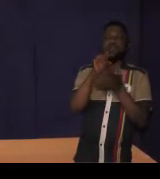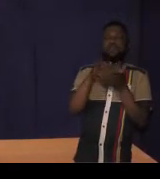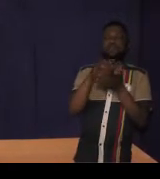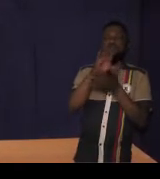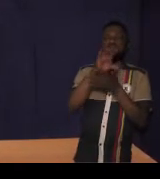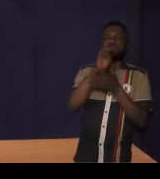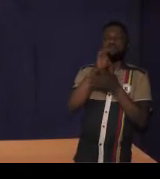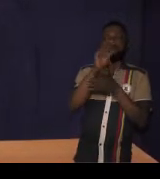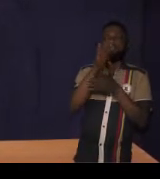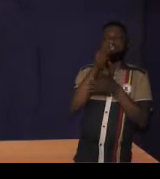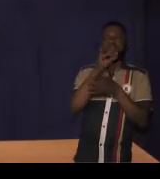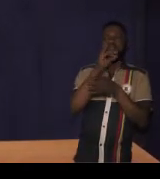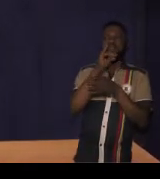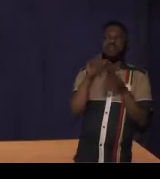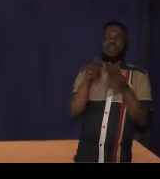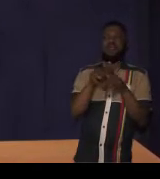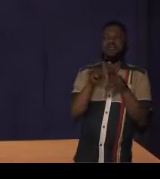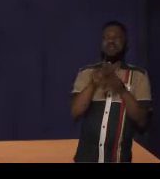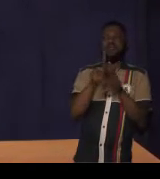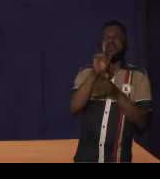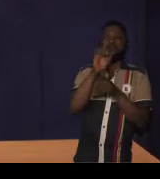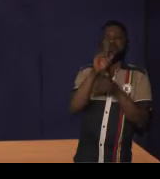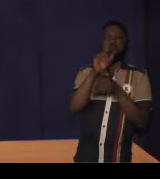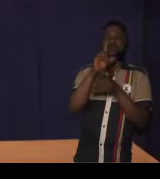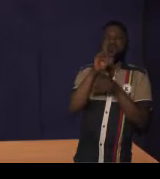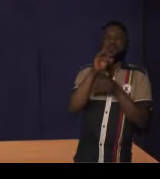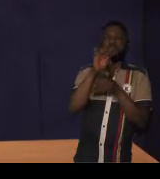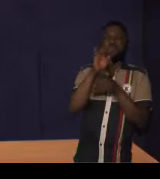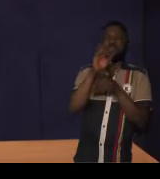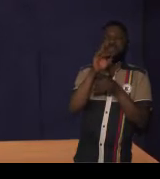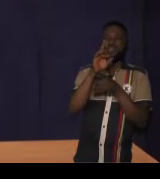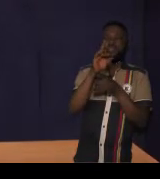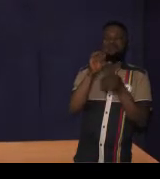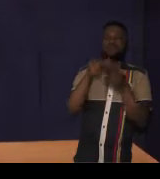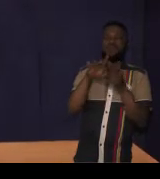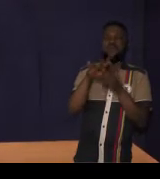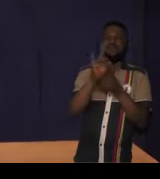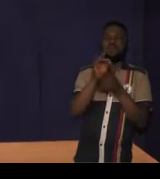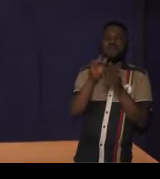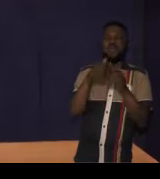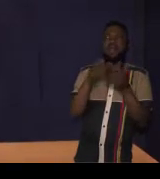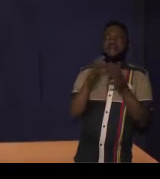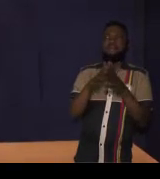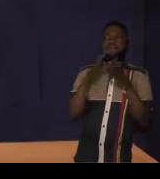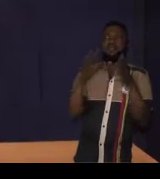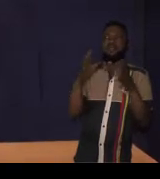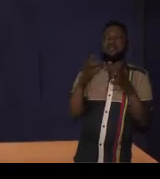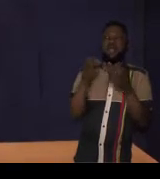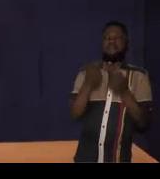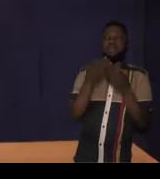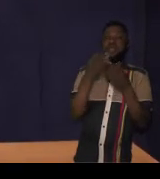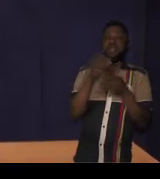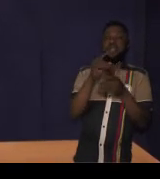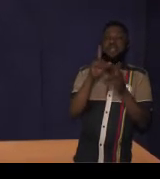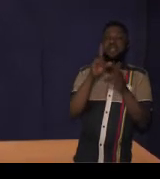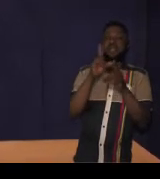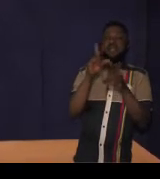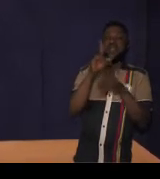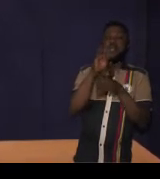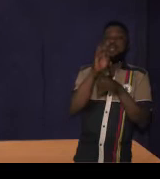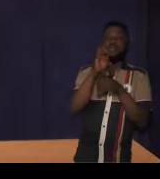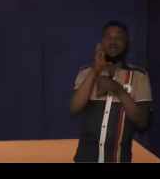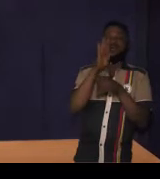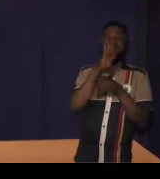1000 centimeter cubes is the same as 1 liter. Now to find how many liters will